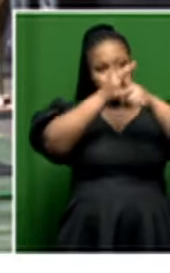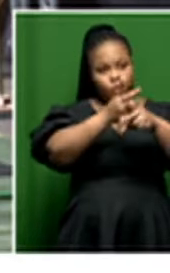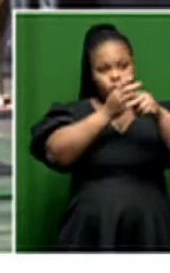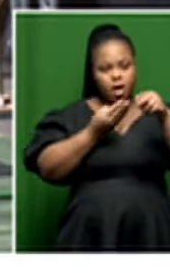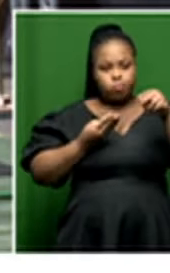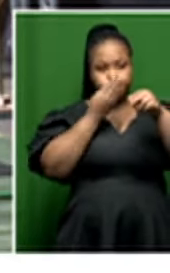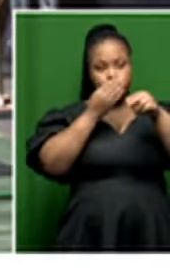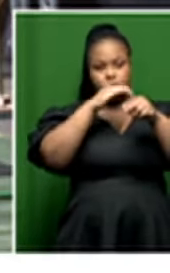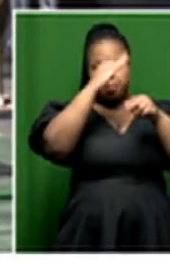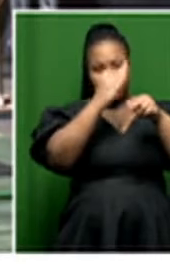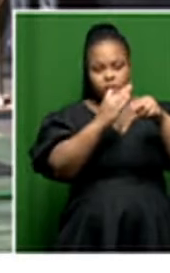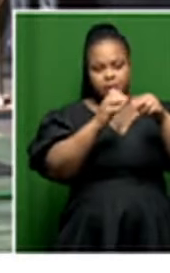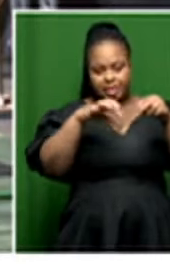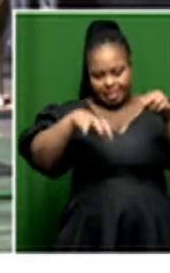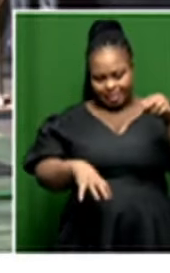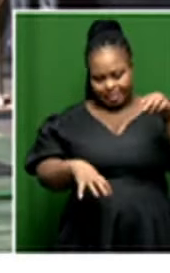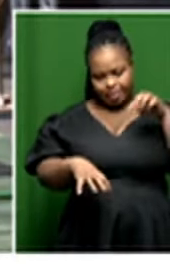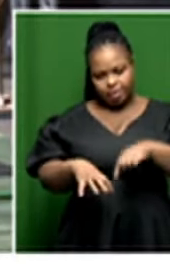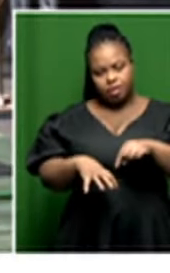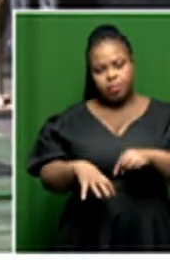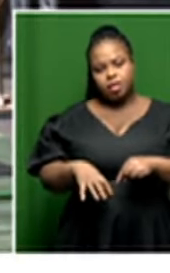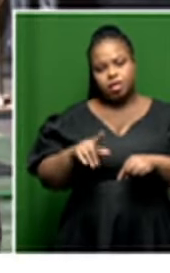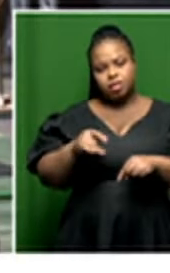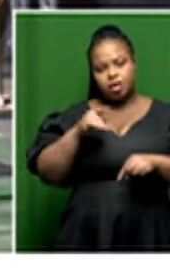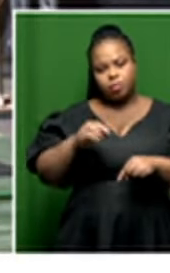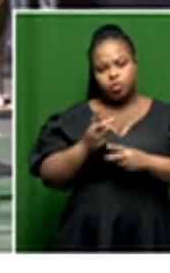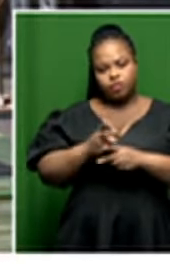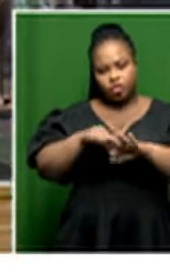side, which is called the Heroes Acre. Liam?